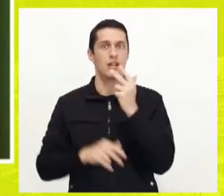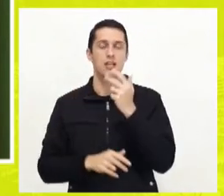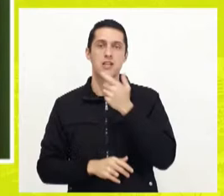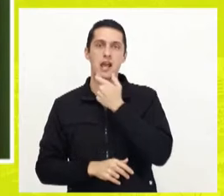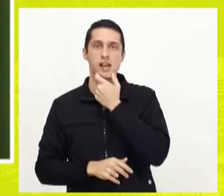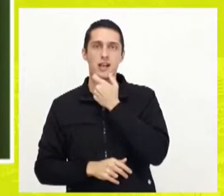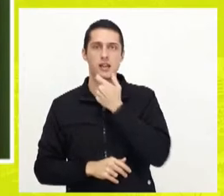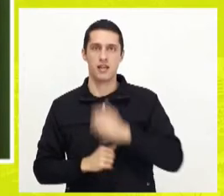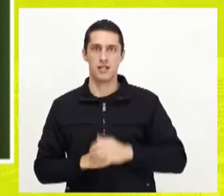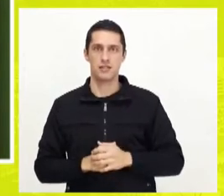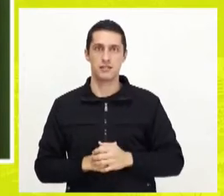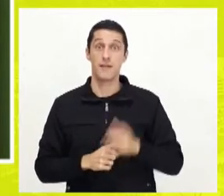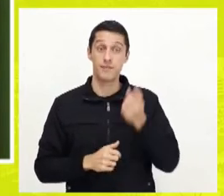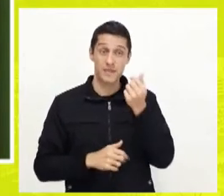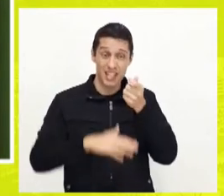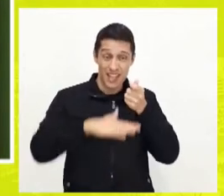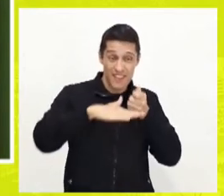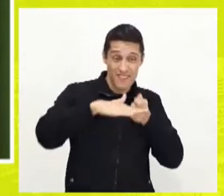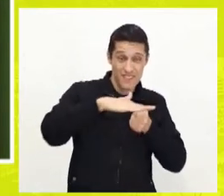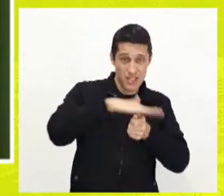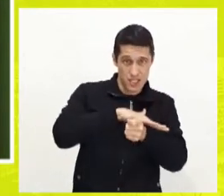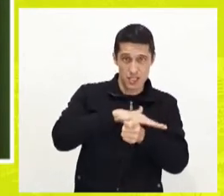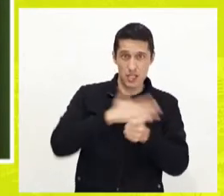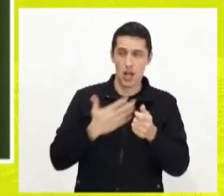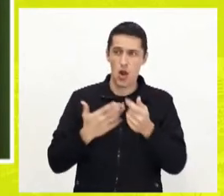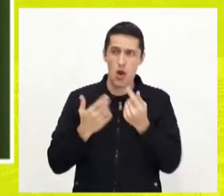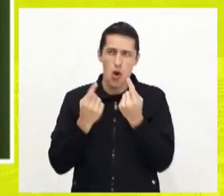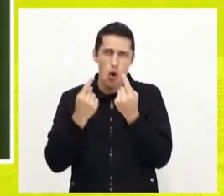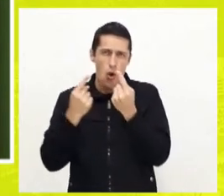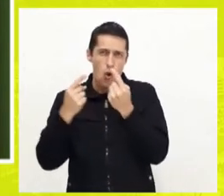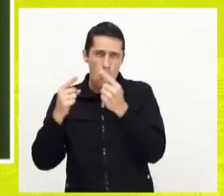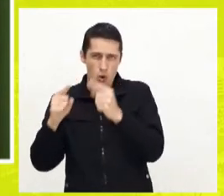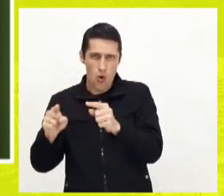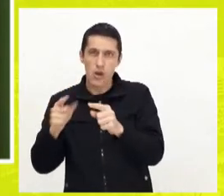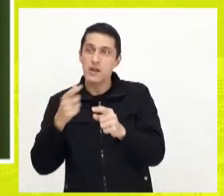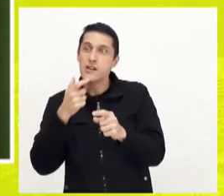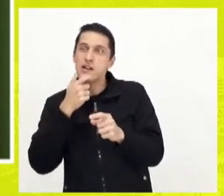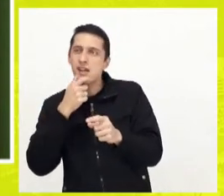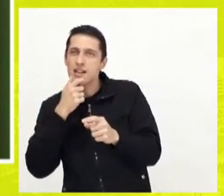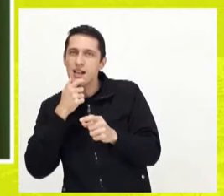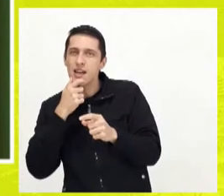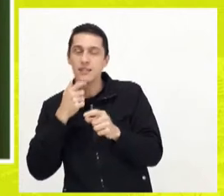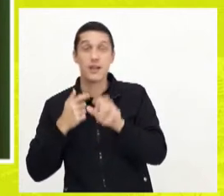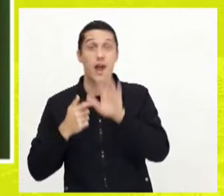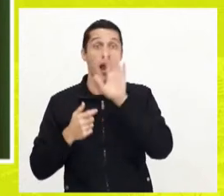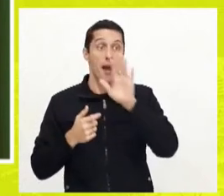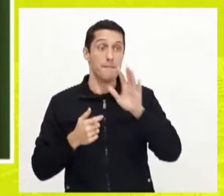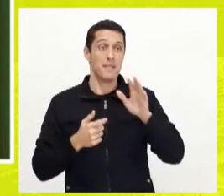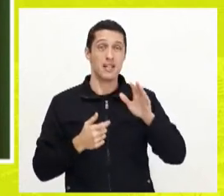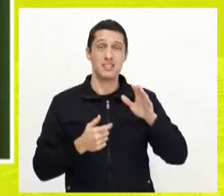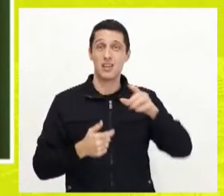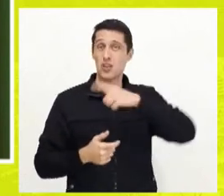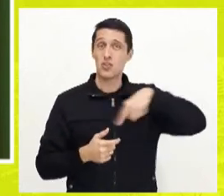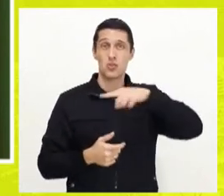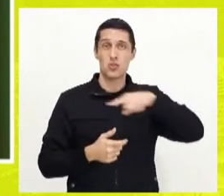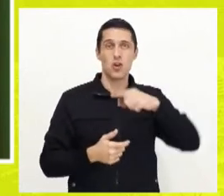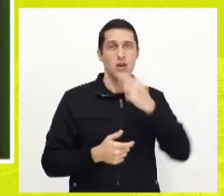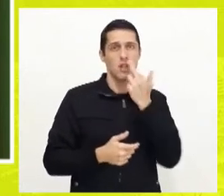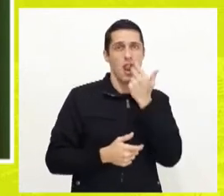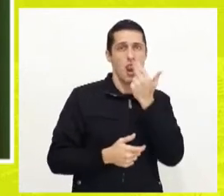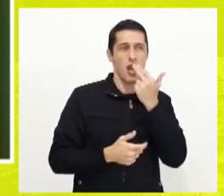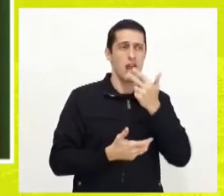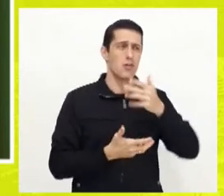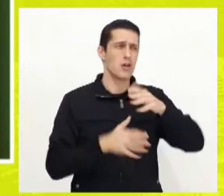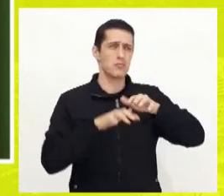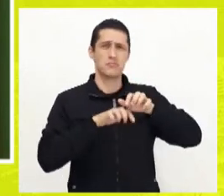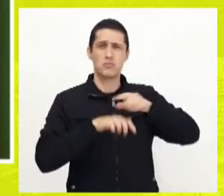deal with misinformation in english and in our languages is unequal i say that